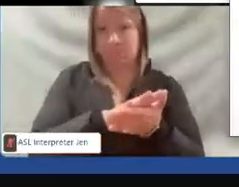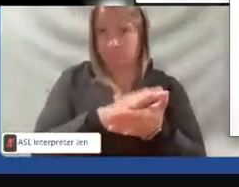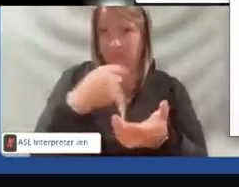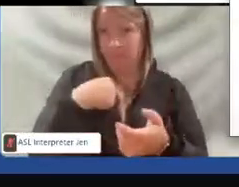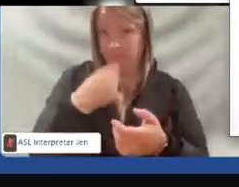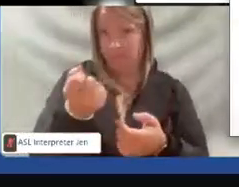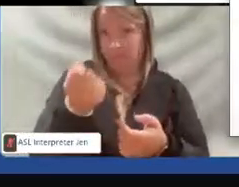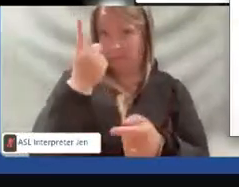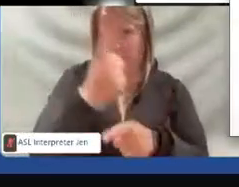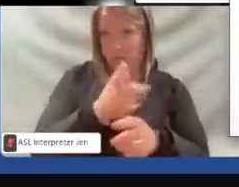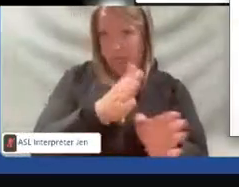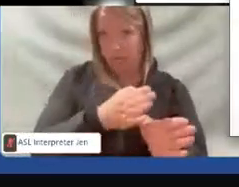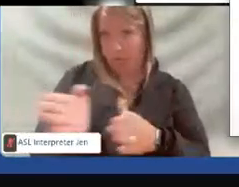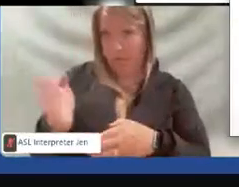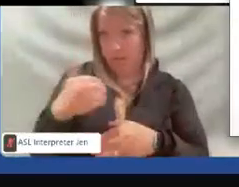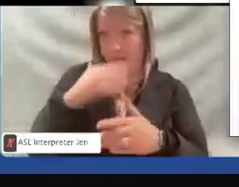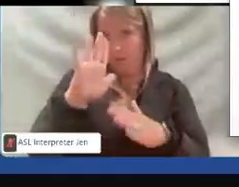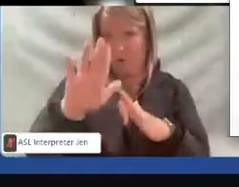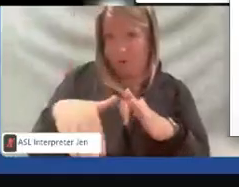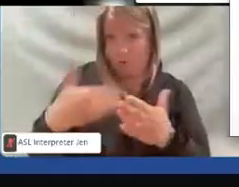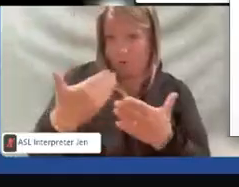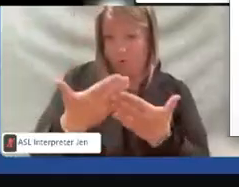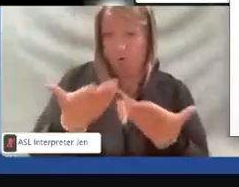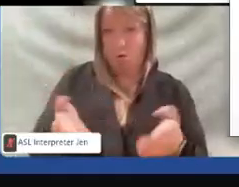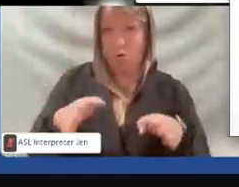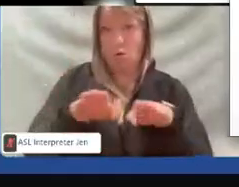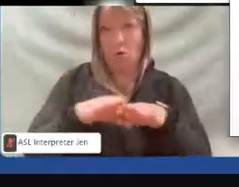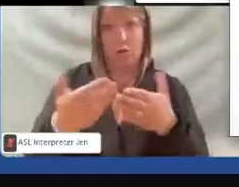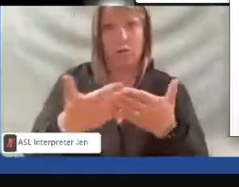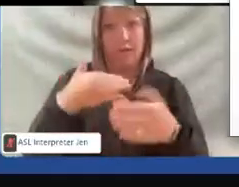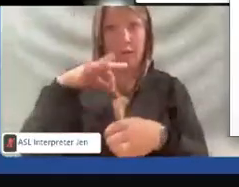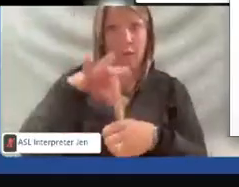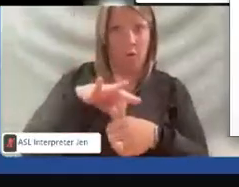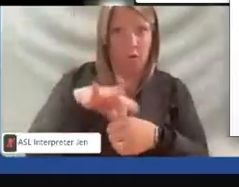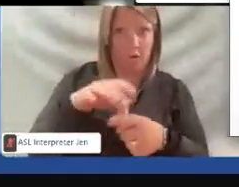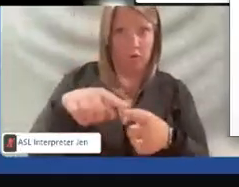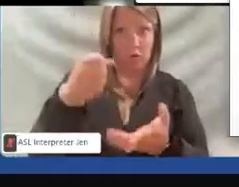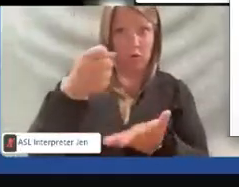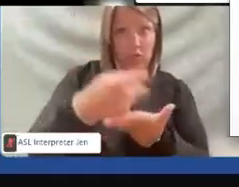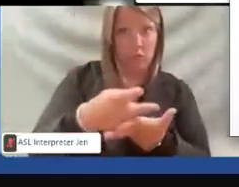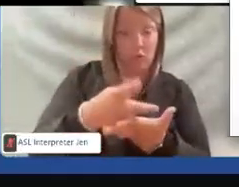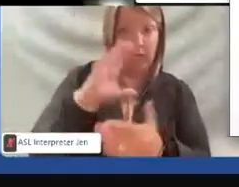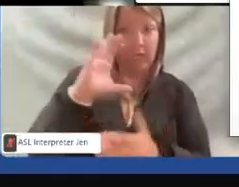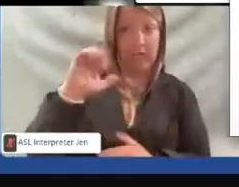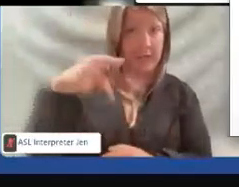that correctly? The plan is to have all of those items closed before the vote is made to approve the